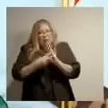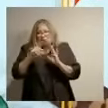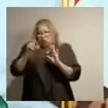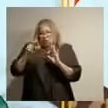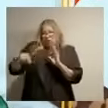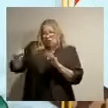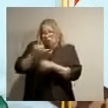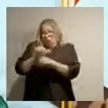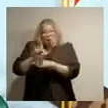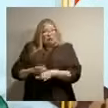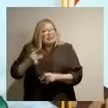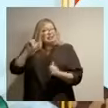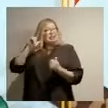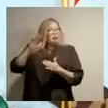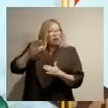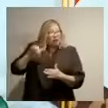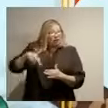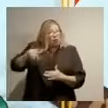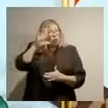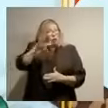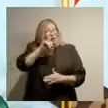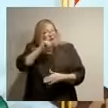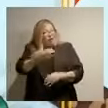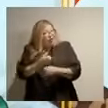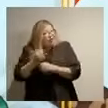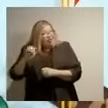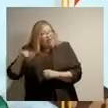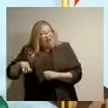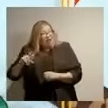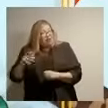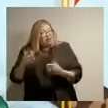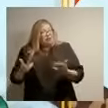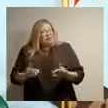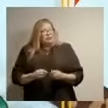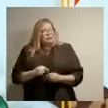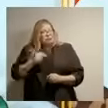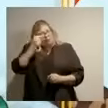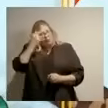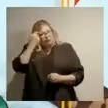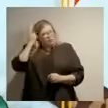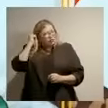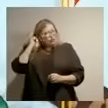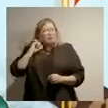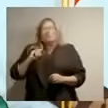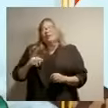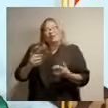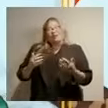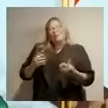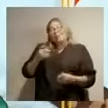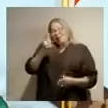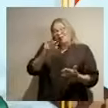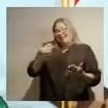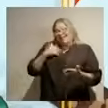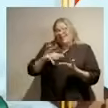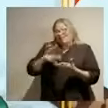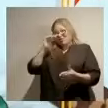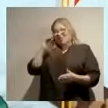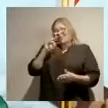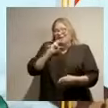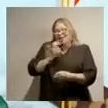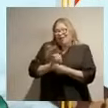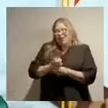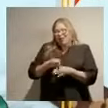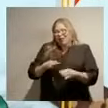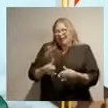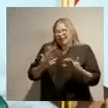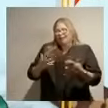workers be expecting to not get that? One of the things I've learned the hard way is talking